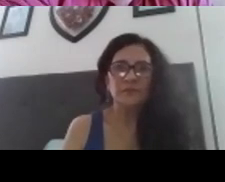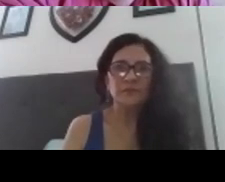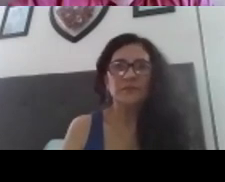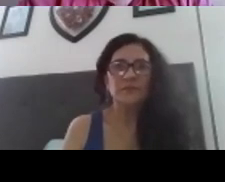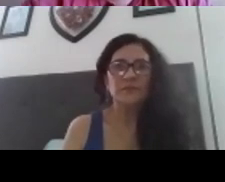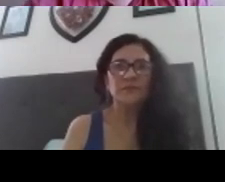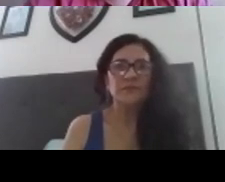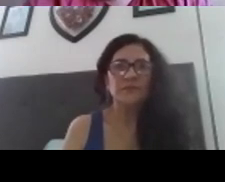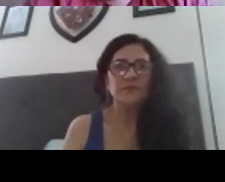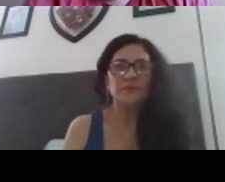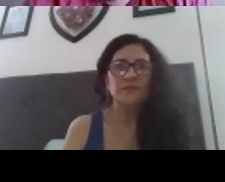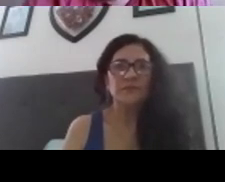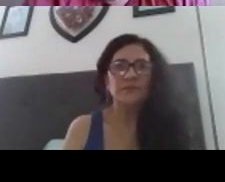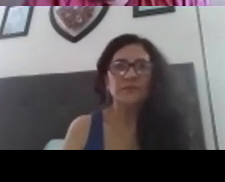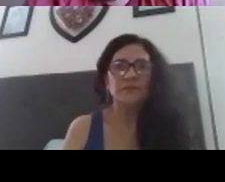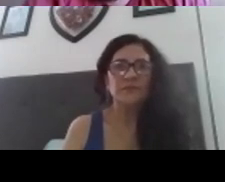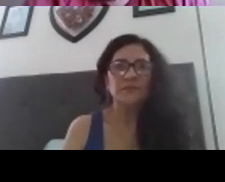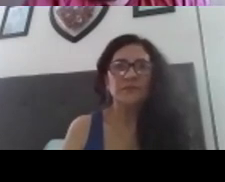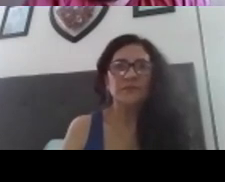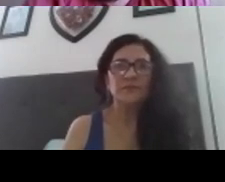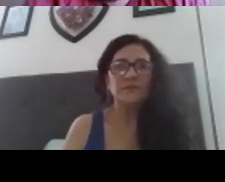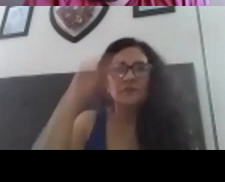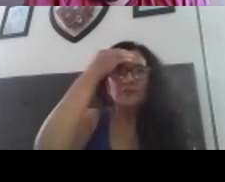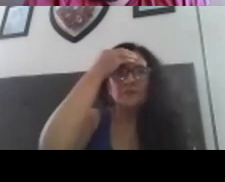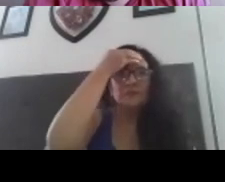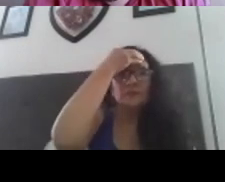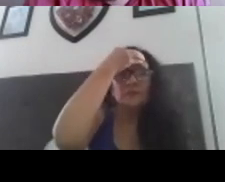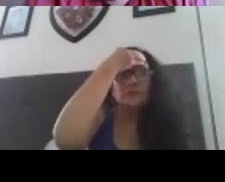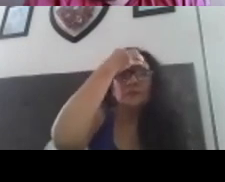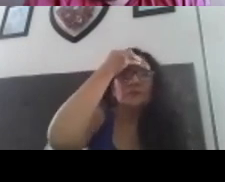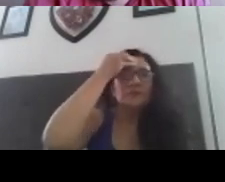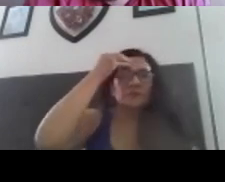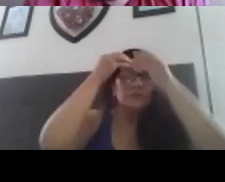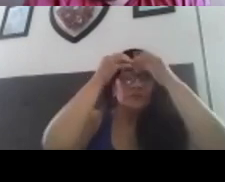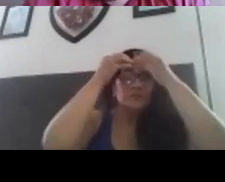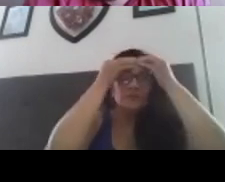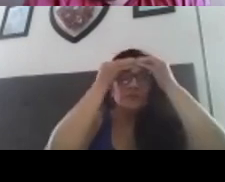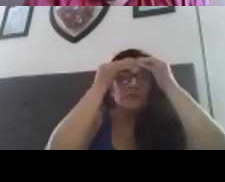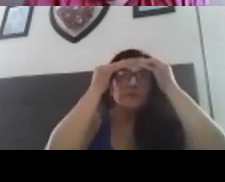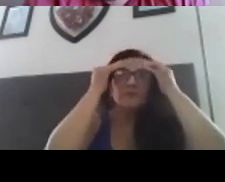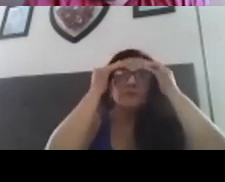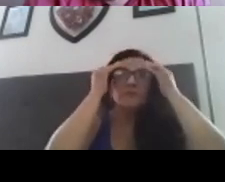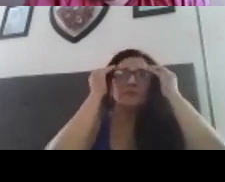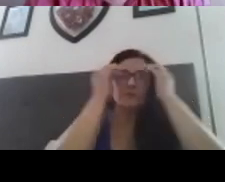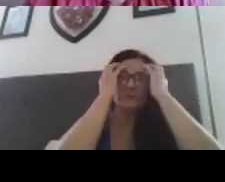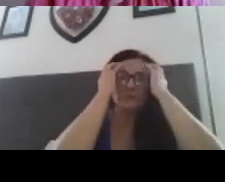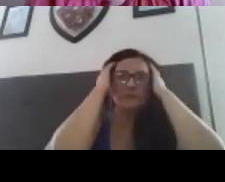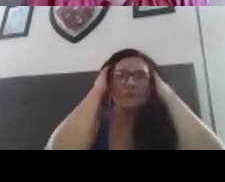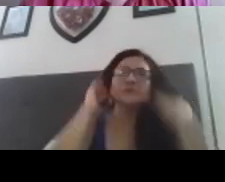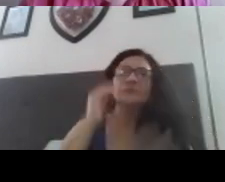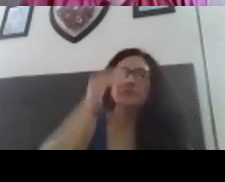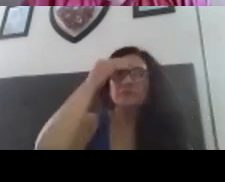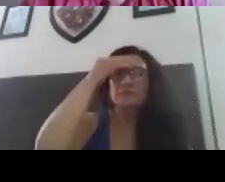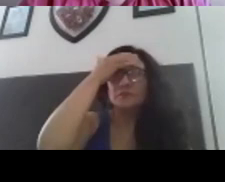it goes back to that idea of language as an oppressive tool, right? And, you know, when bilingual education